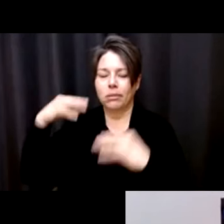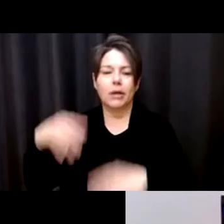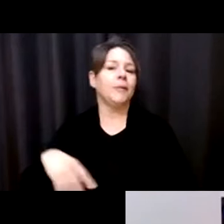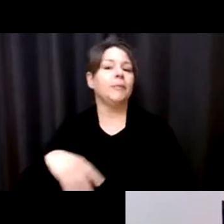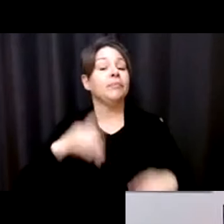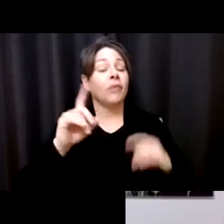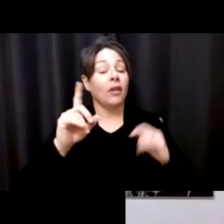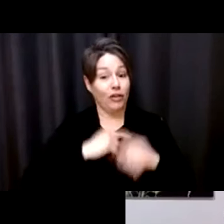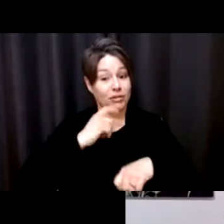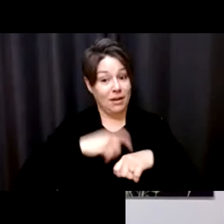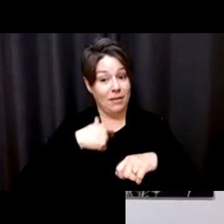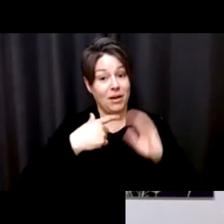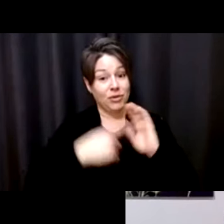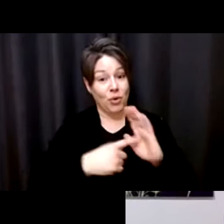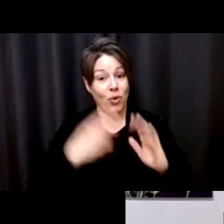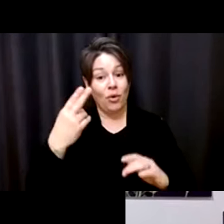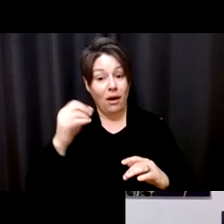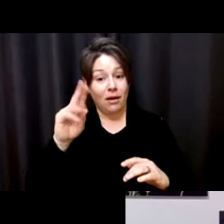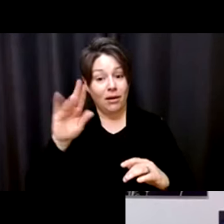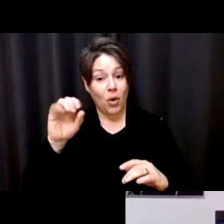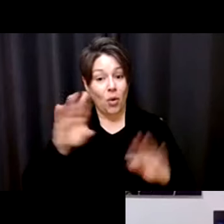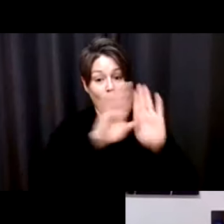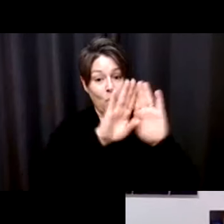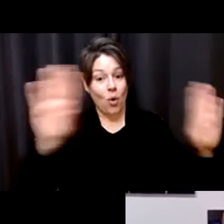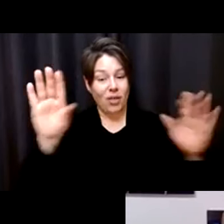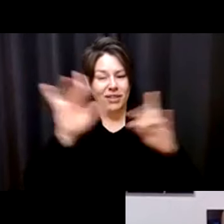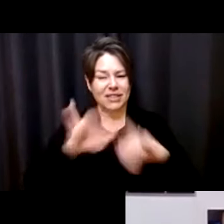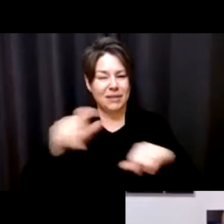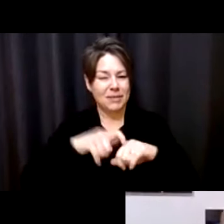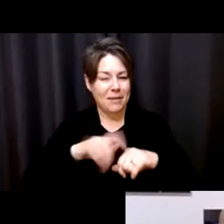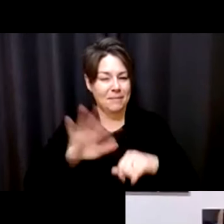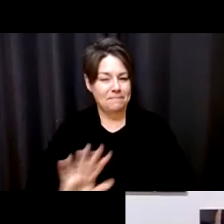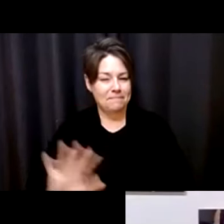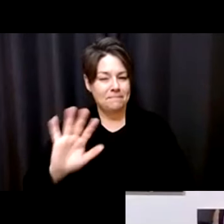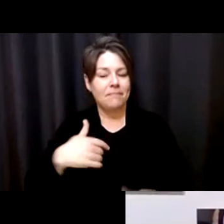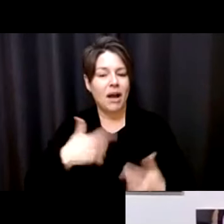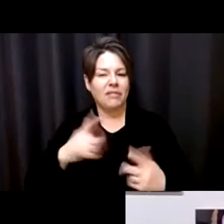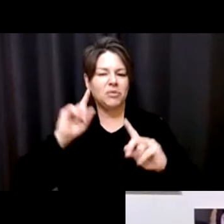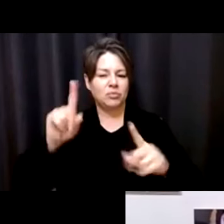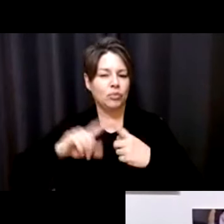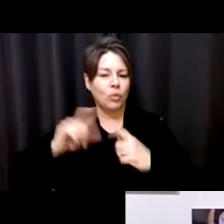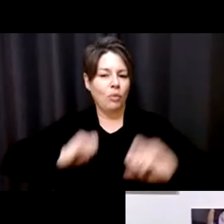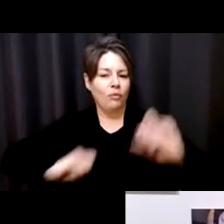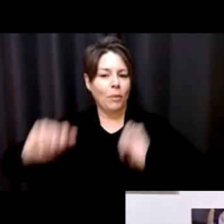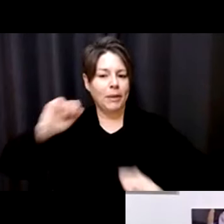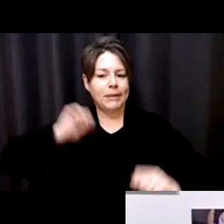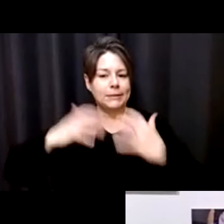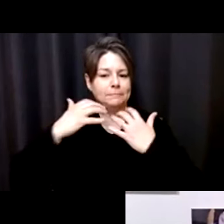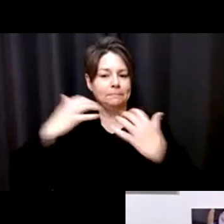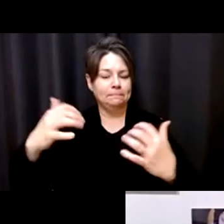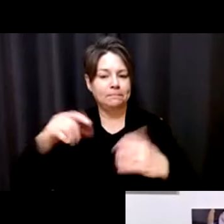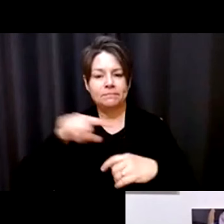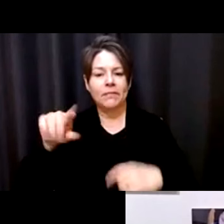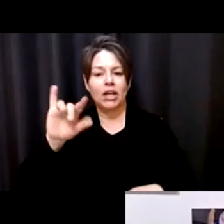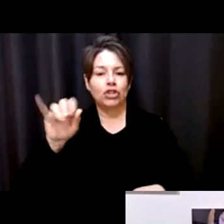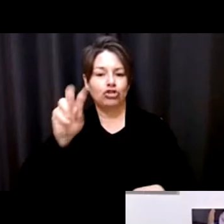displayed the honeycomb wall, around the same time, I attended a performance by a jazz